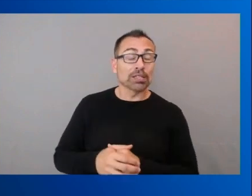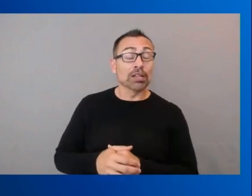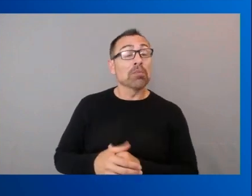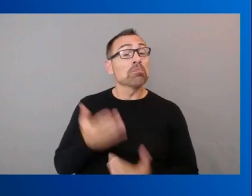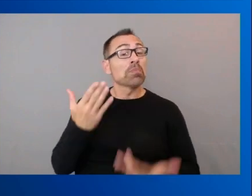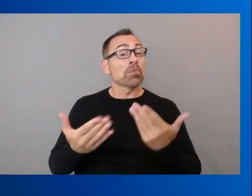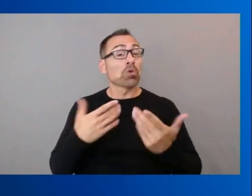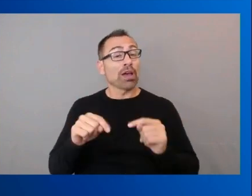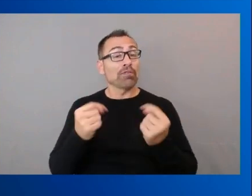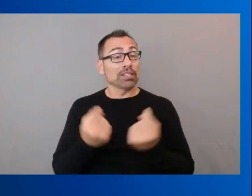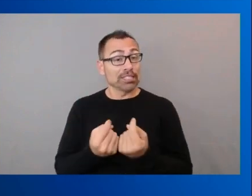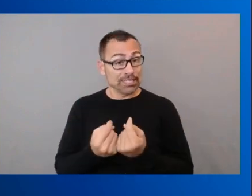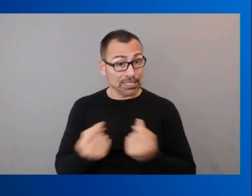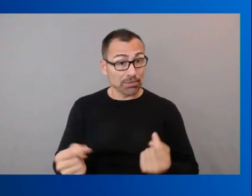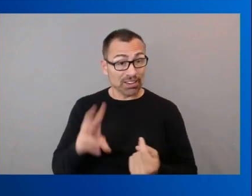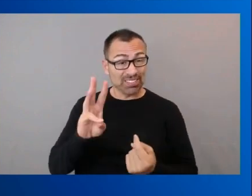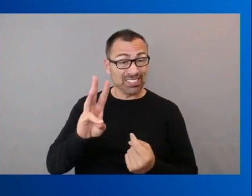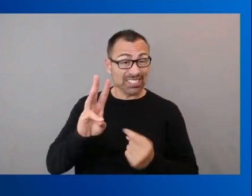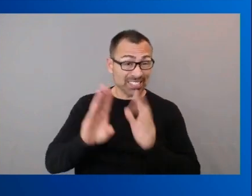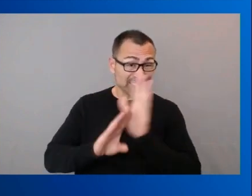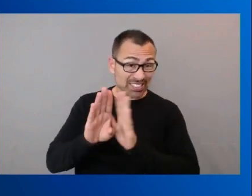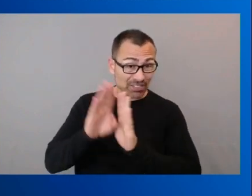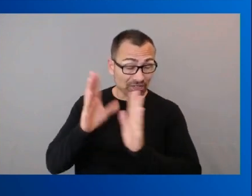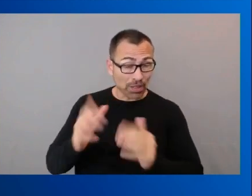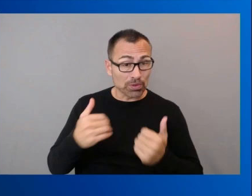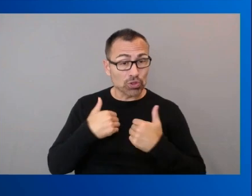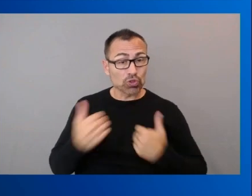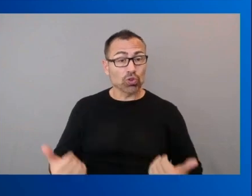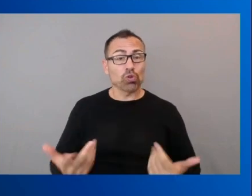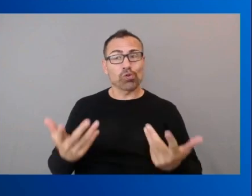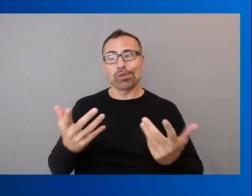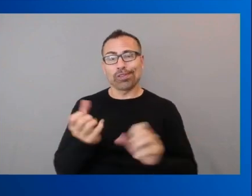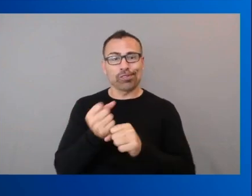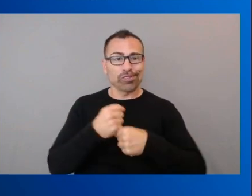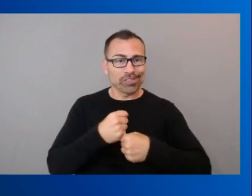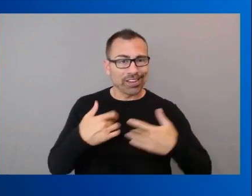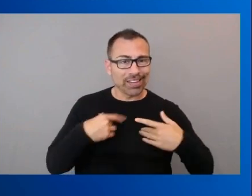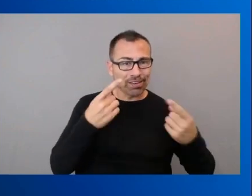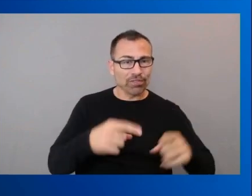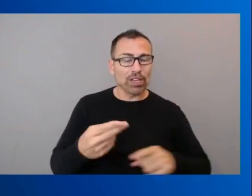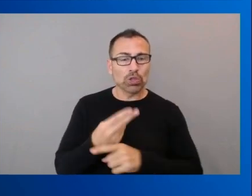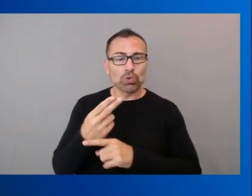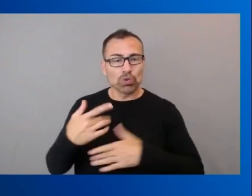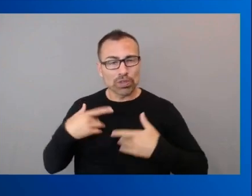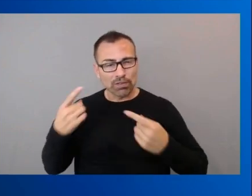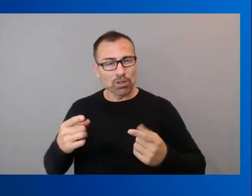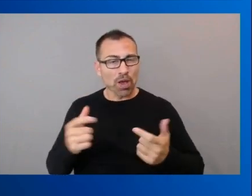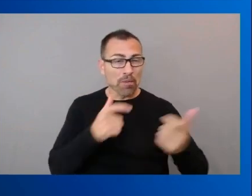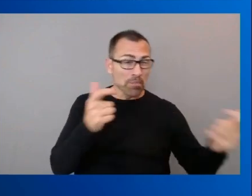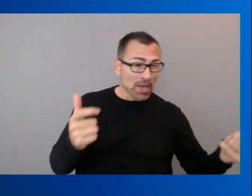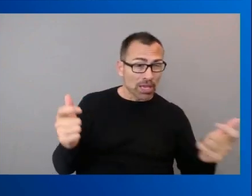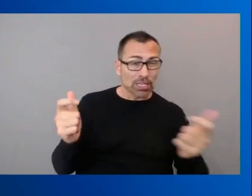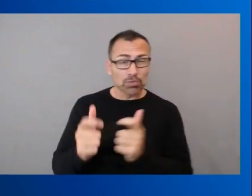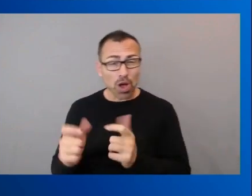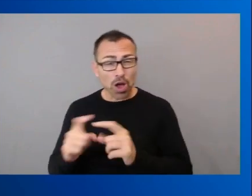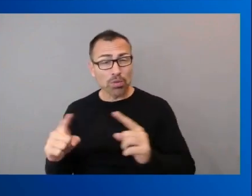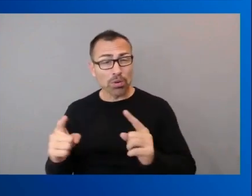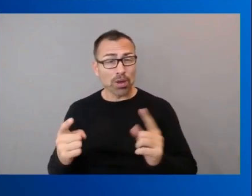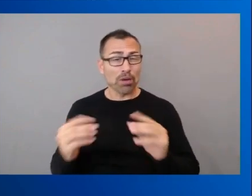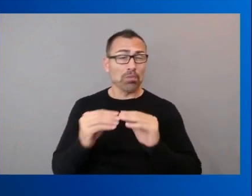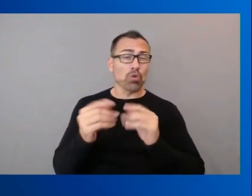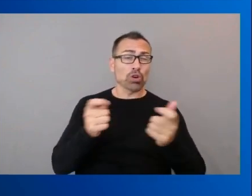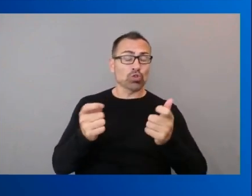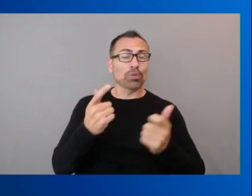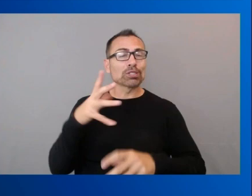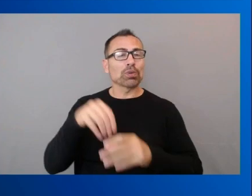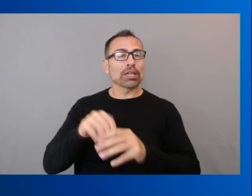bus internally. So we're creating events, we're using events, we have these big events, these small events, but we have more control because it's within our domain.